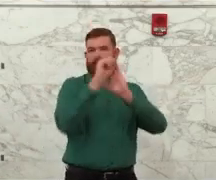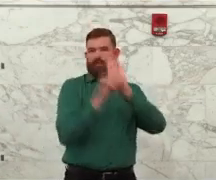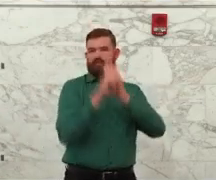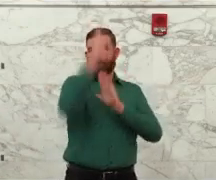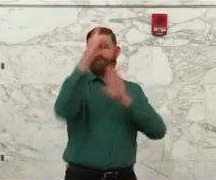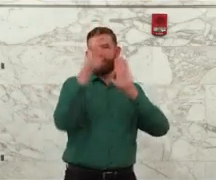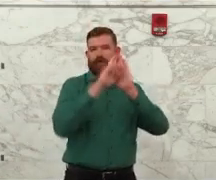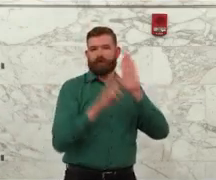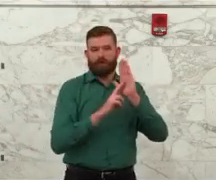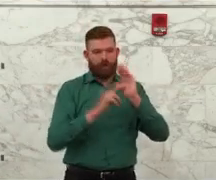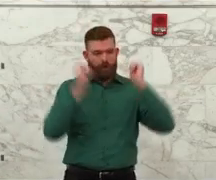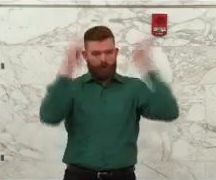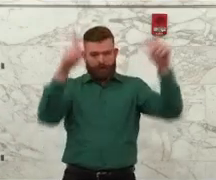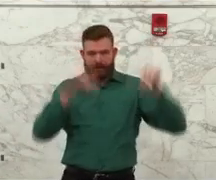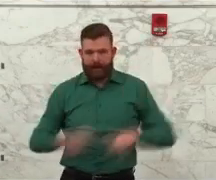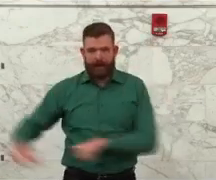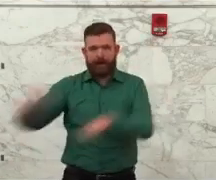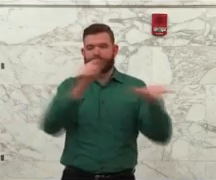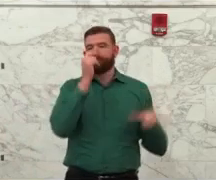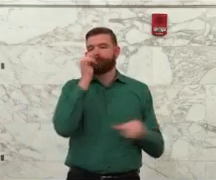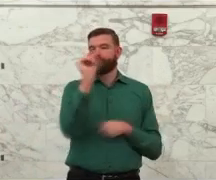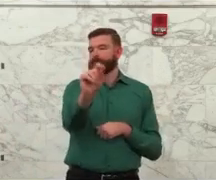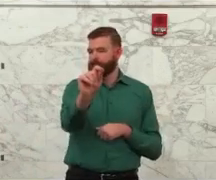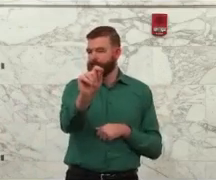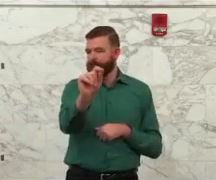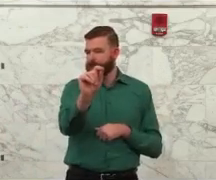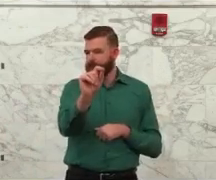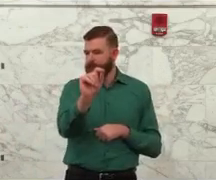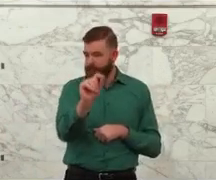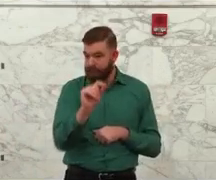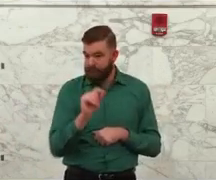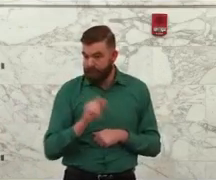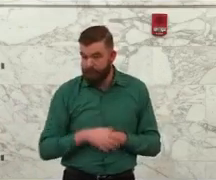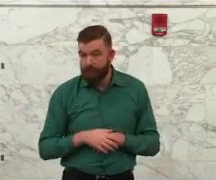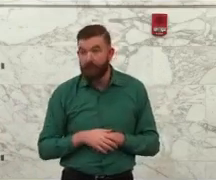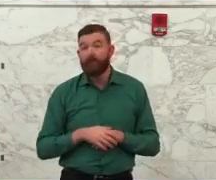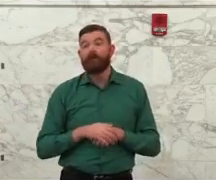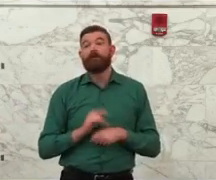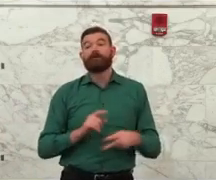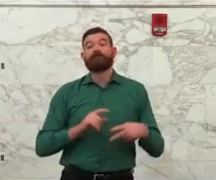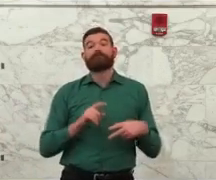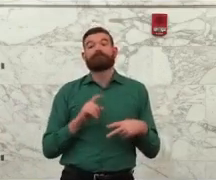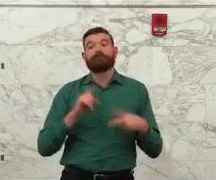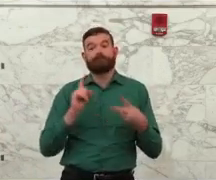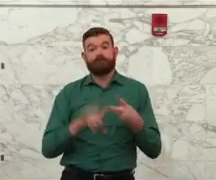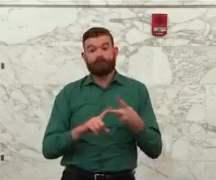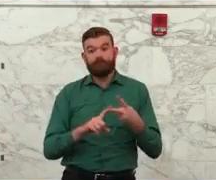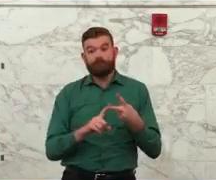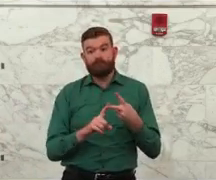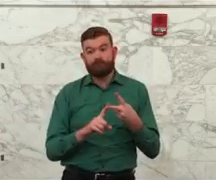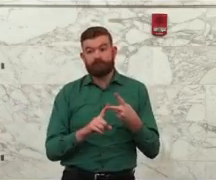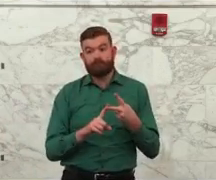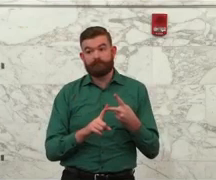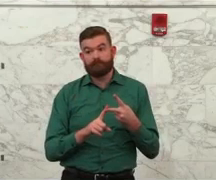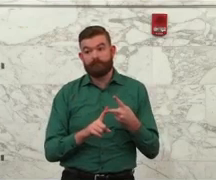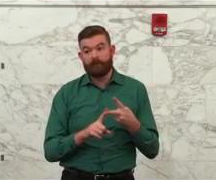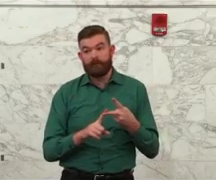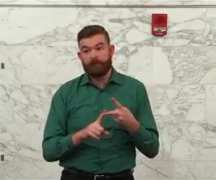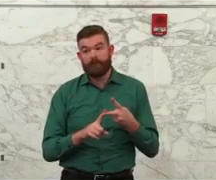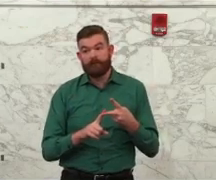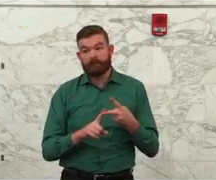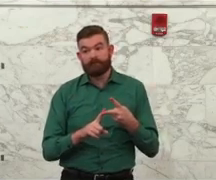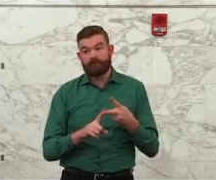Now, even with this order in effect, and the main order I call the stay-at-home order. I think that's